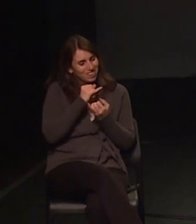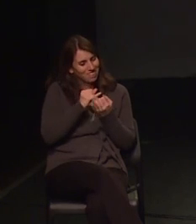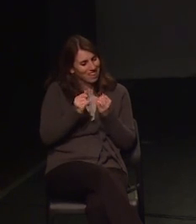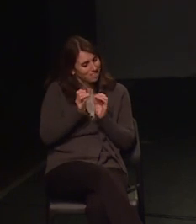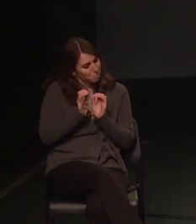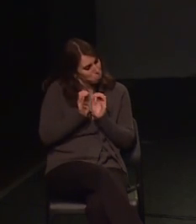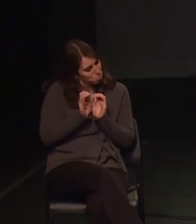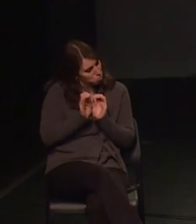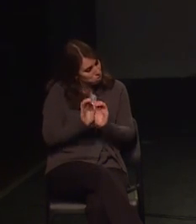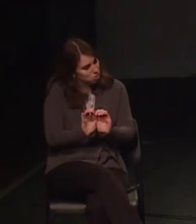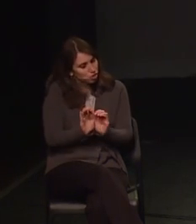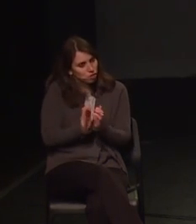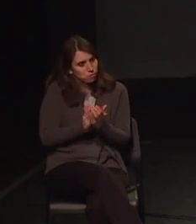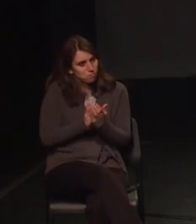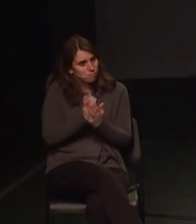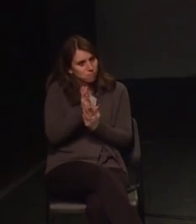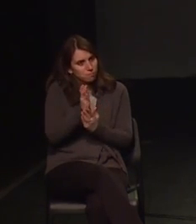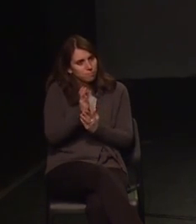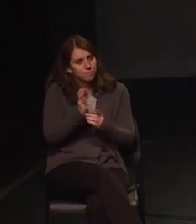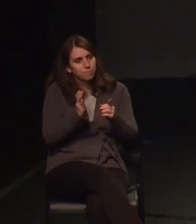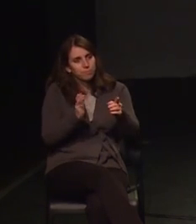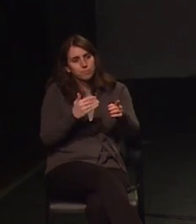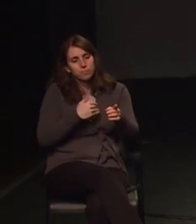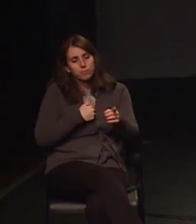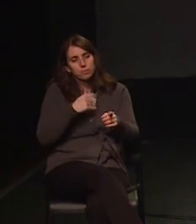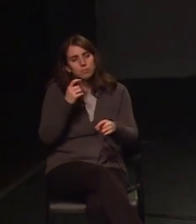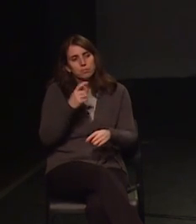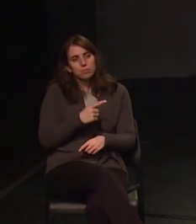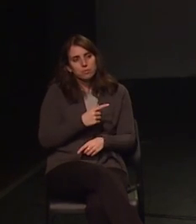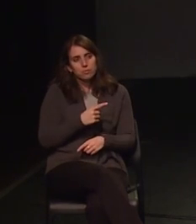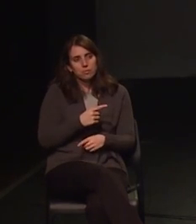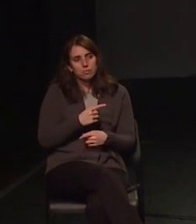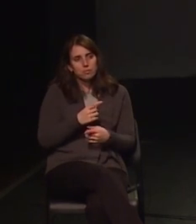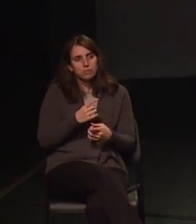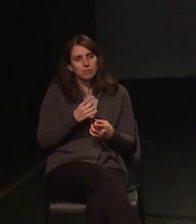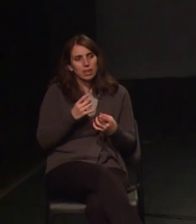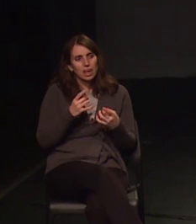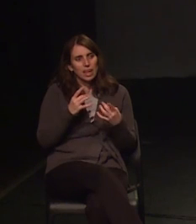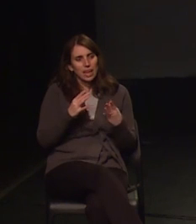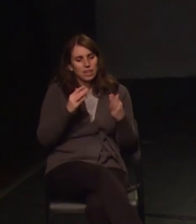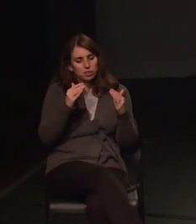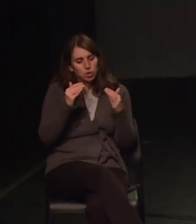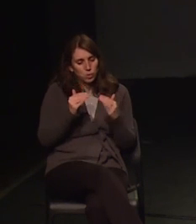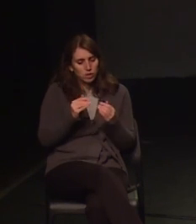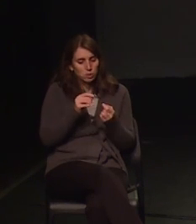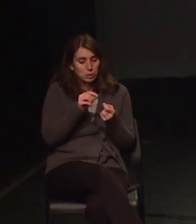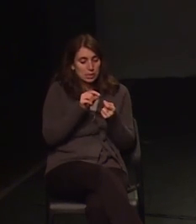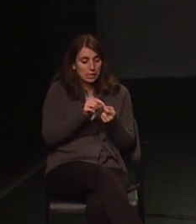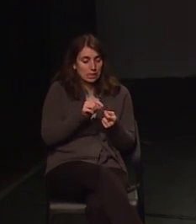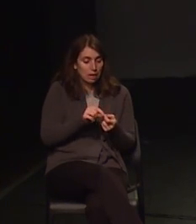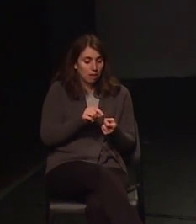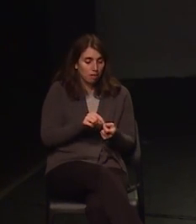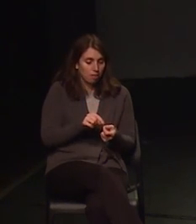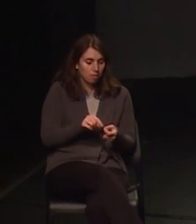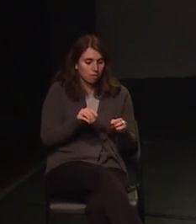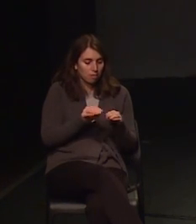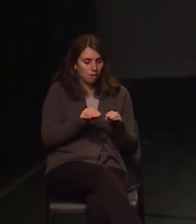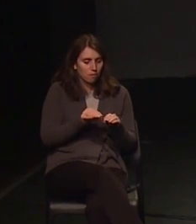Anyone else there? So, then question, and I hate to take this down to a nuts and bolts basis, but we're talking